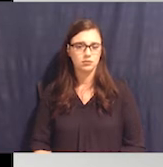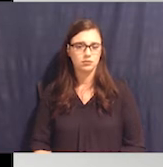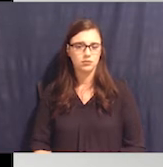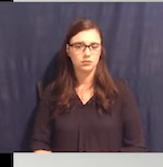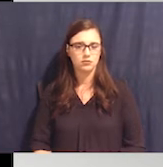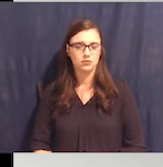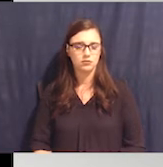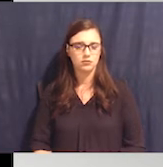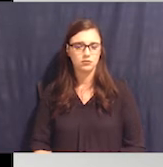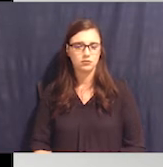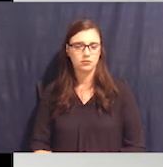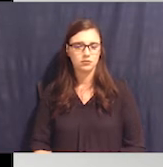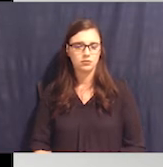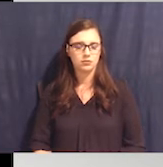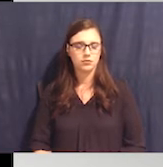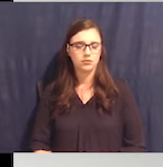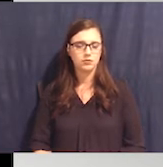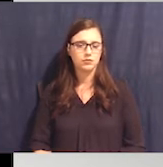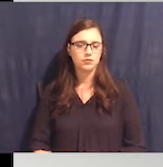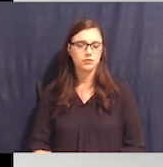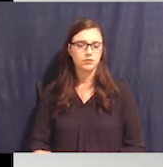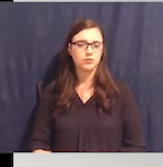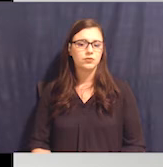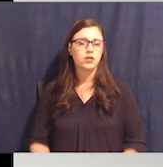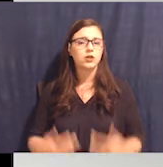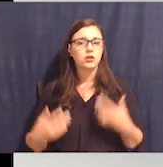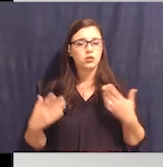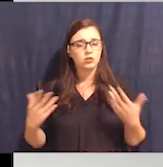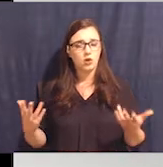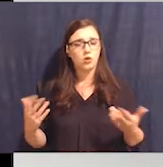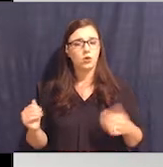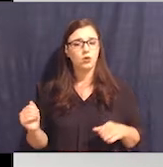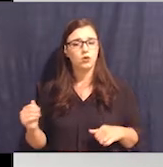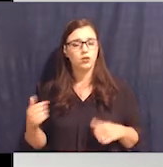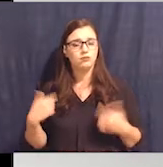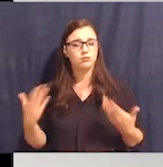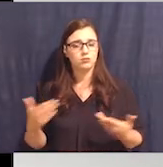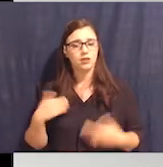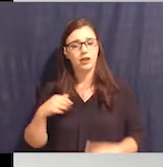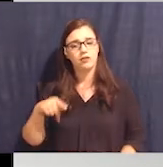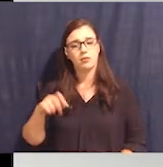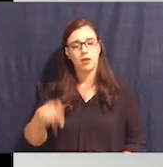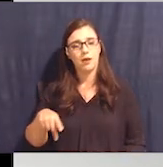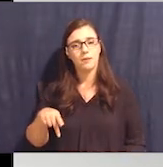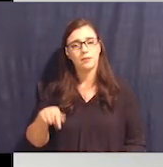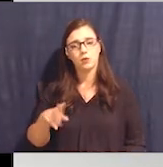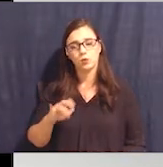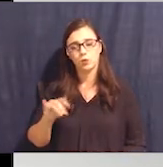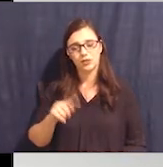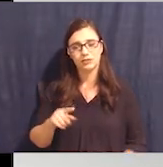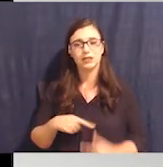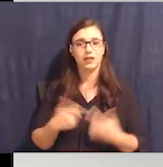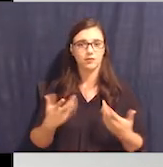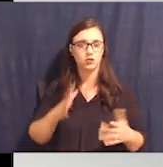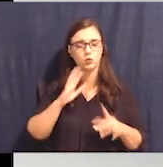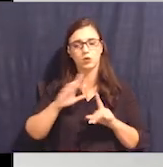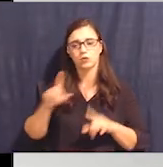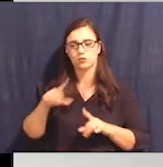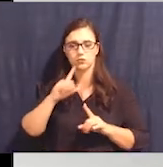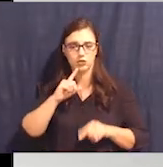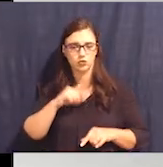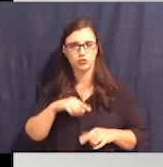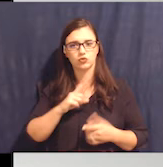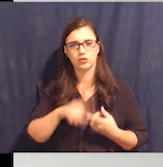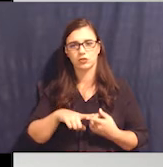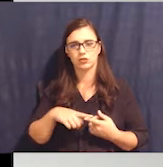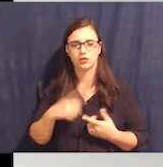So we can maybe just take a, let's do this. I'm going to have the pop quiz question, then we'll take some Q&A, and we'll